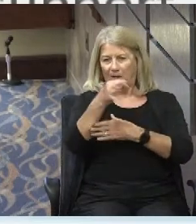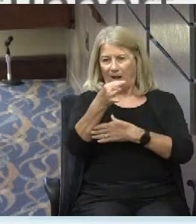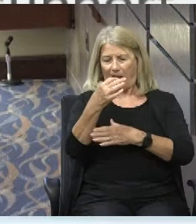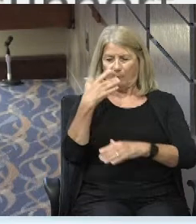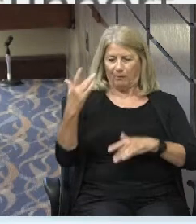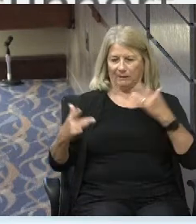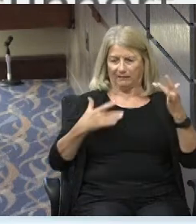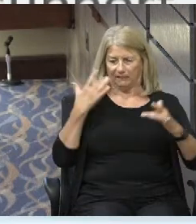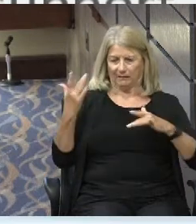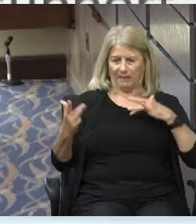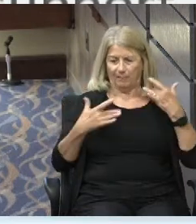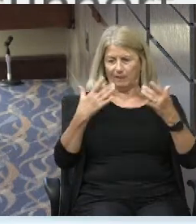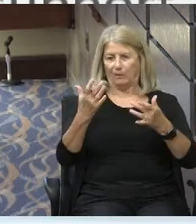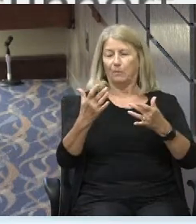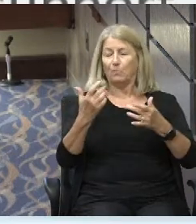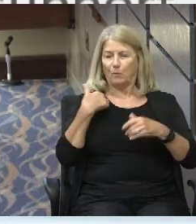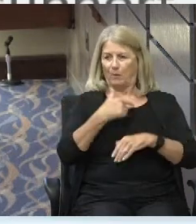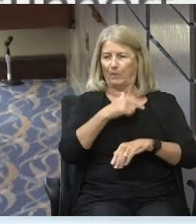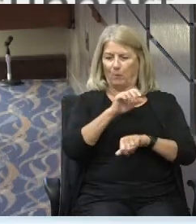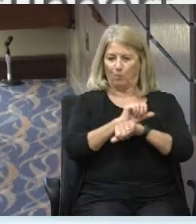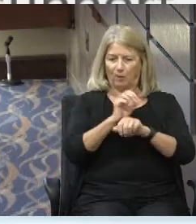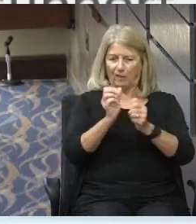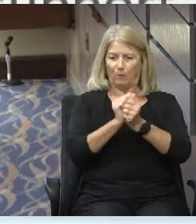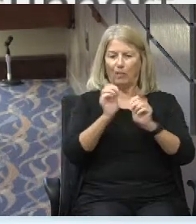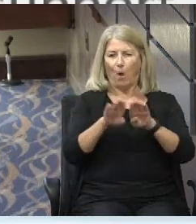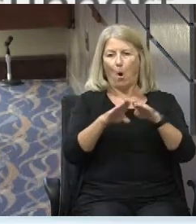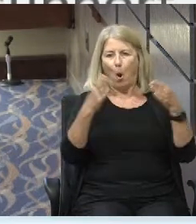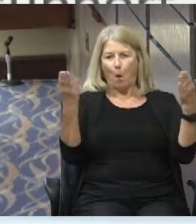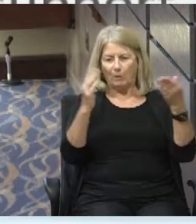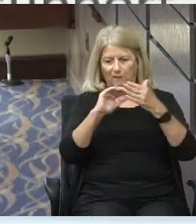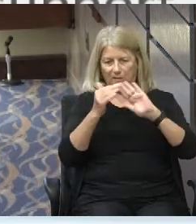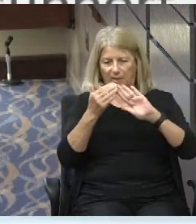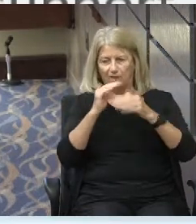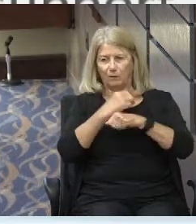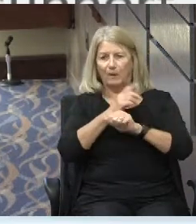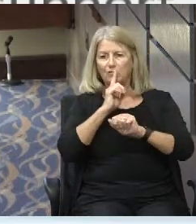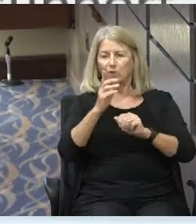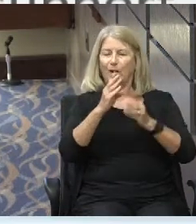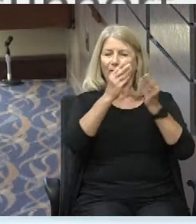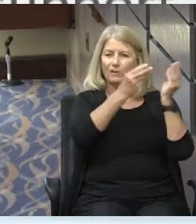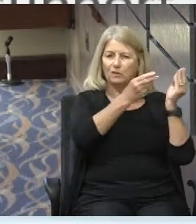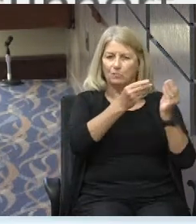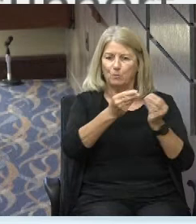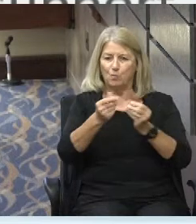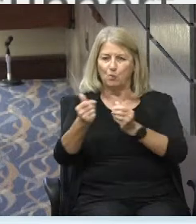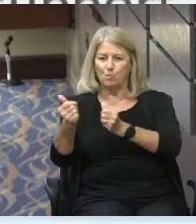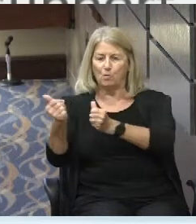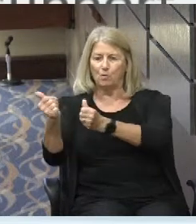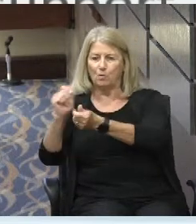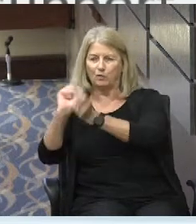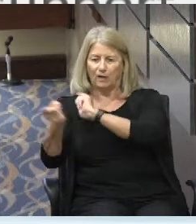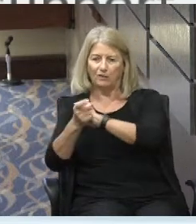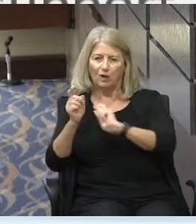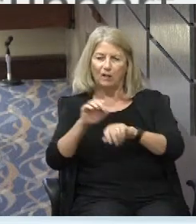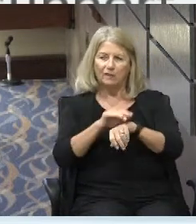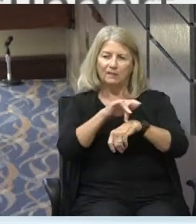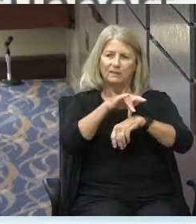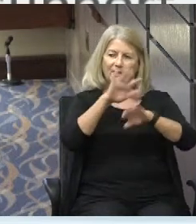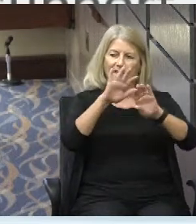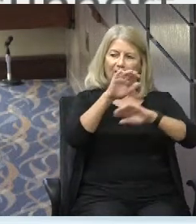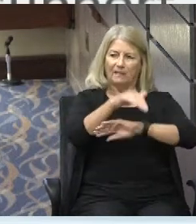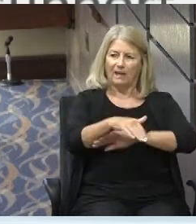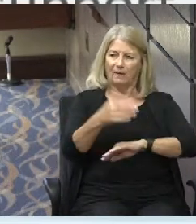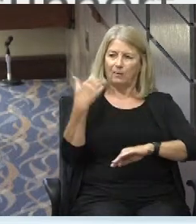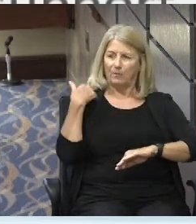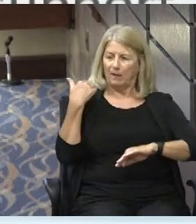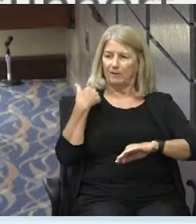been working in hand with Open Cities to ensure that we have a smooth transition Sunday night. Just a reminder, this, as I said